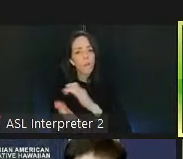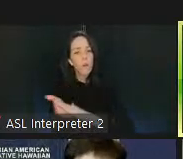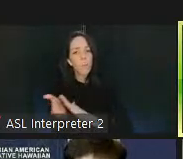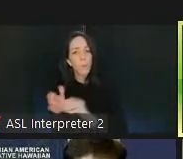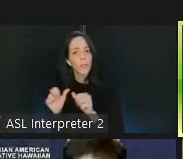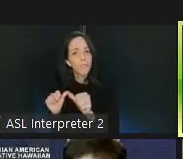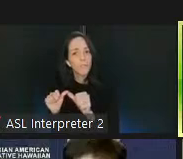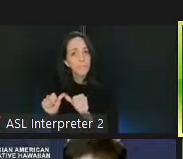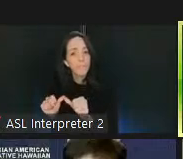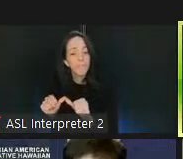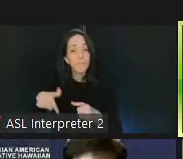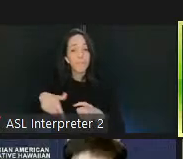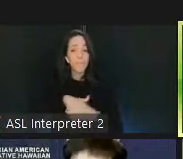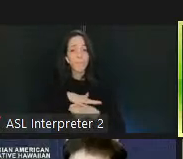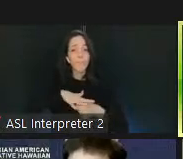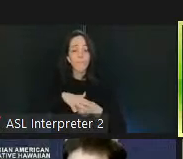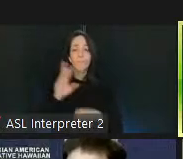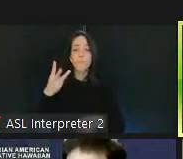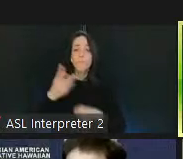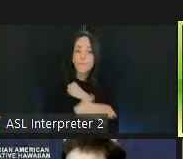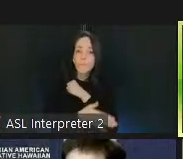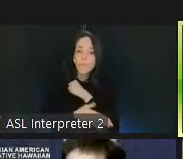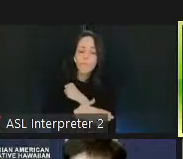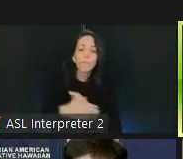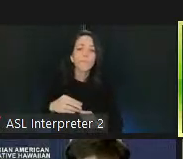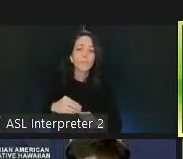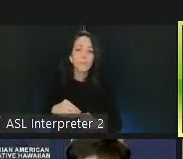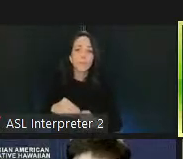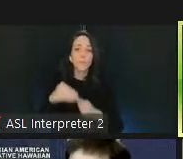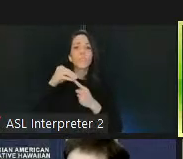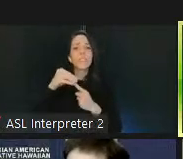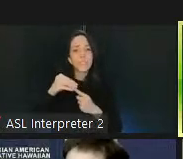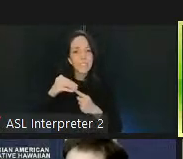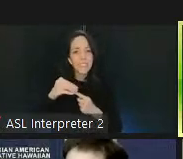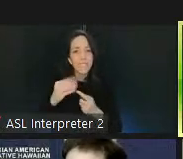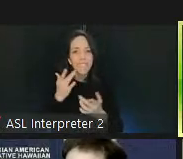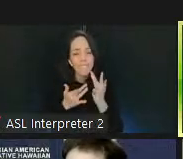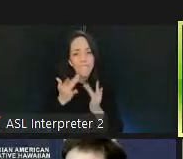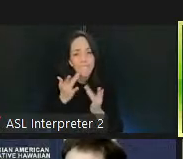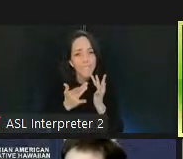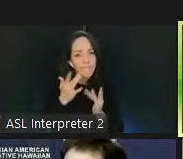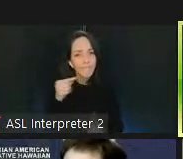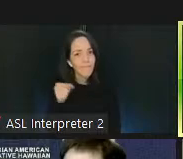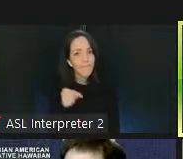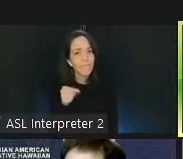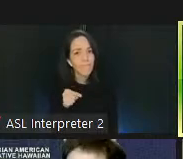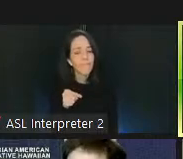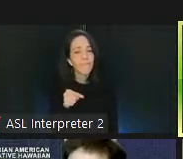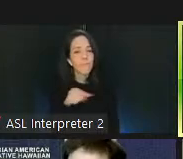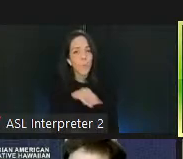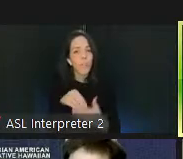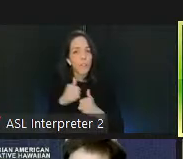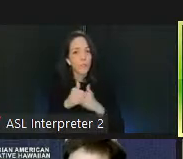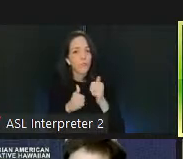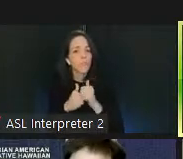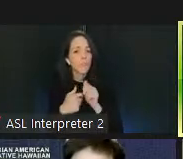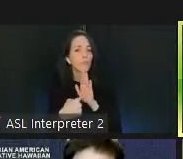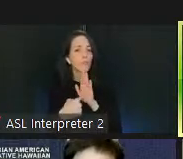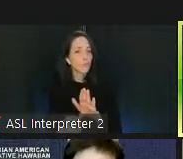In our region, Washington County is uniquely disadvantaged within this structure, as I will show on the next